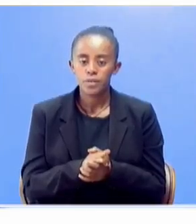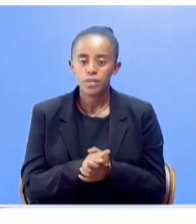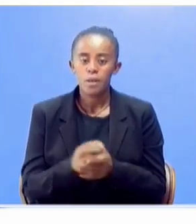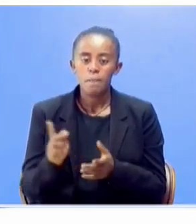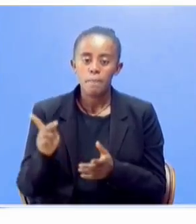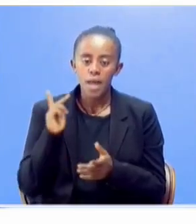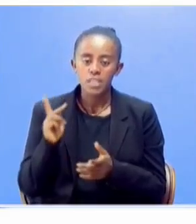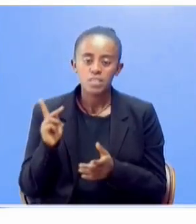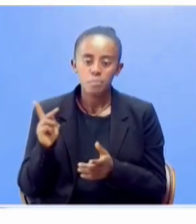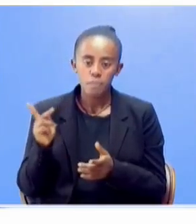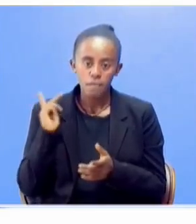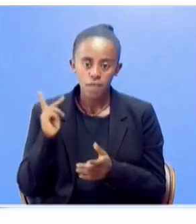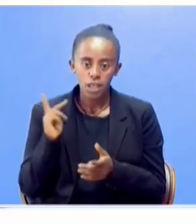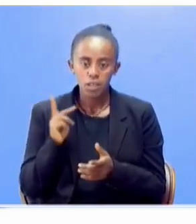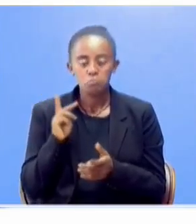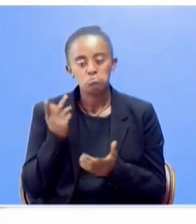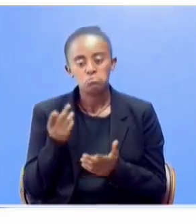perfect.